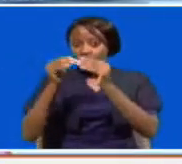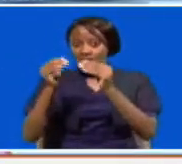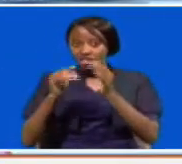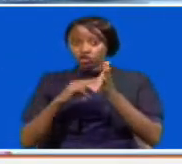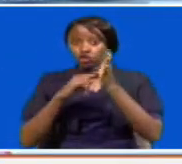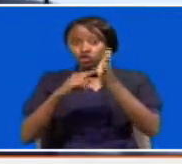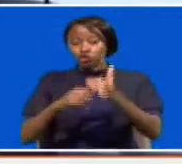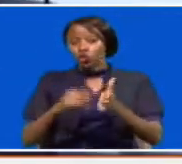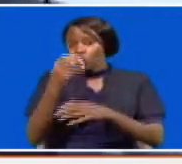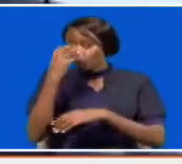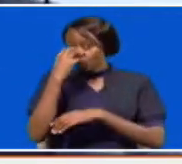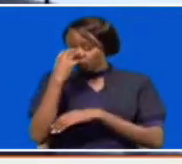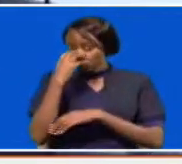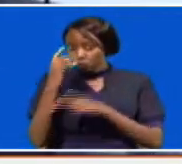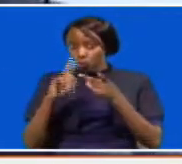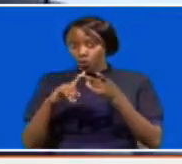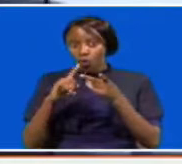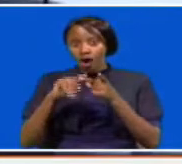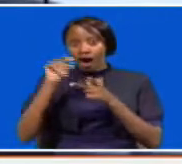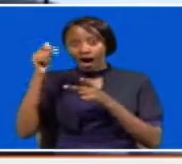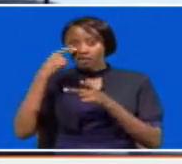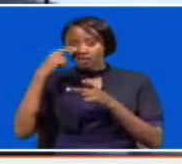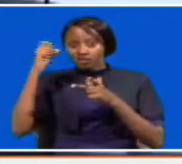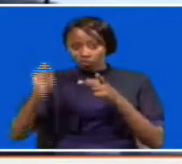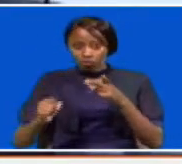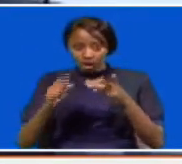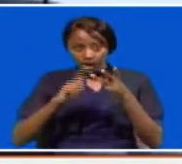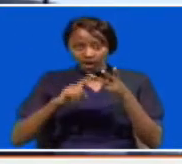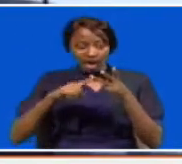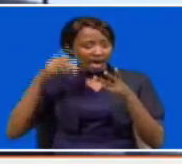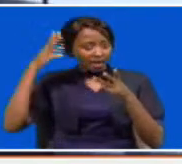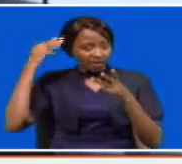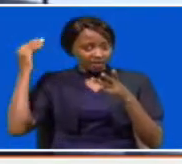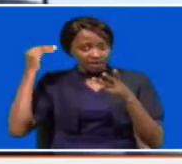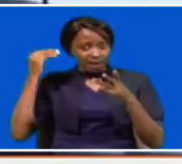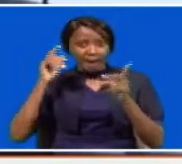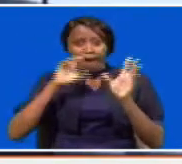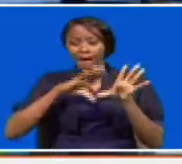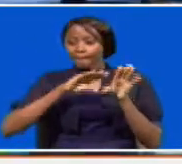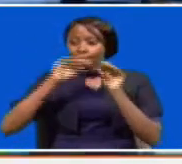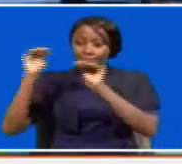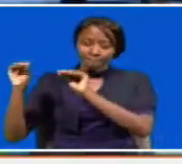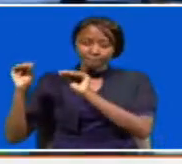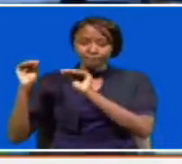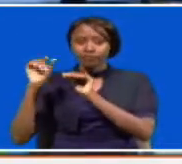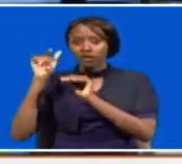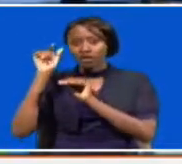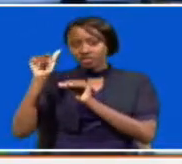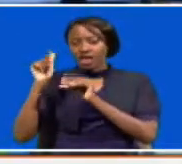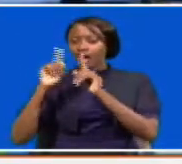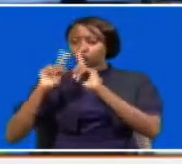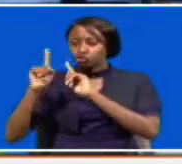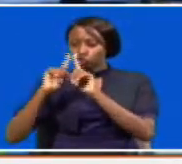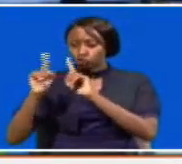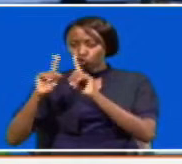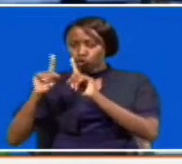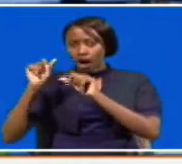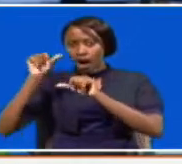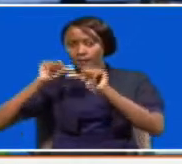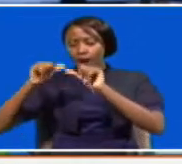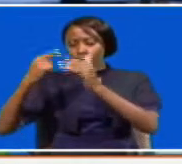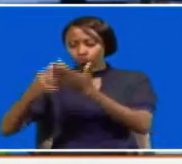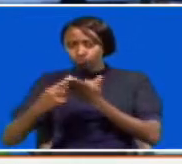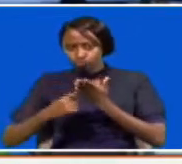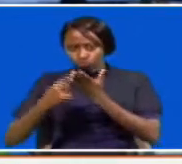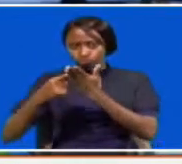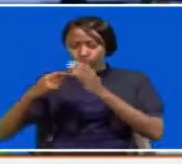Rais William Ruto, Salva Kiir na Omar Gwele wanastahili kusafiri nchini Sudan kuongoza mazungumzo ya maafikiano kati ya makundi